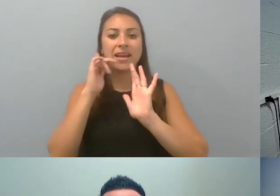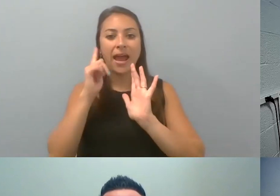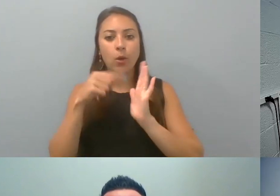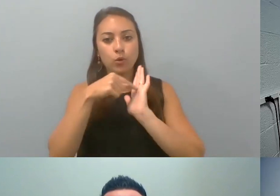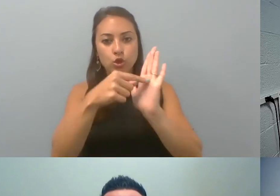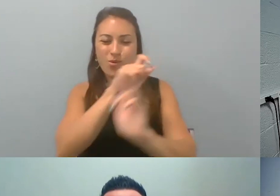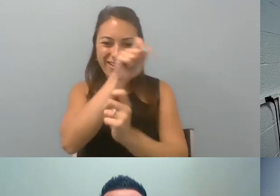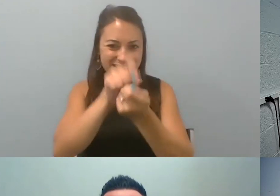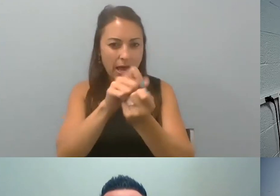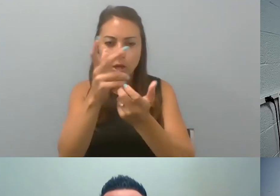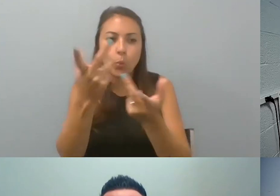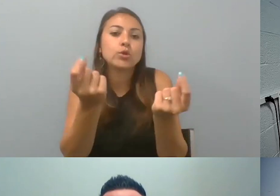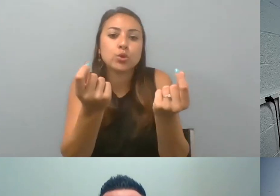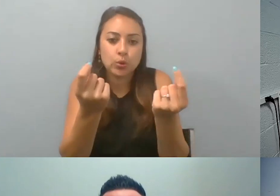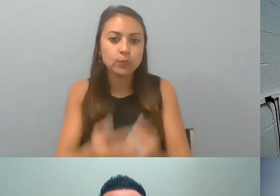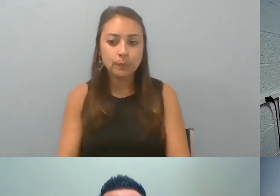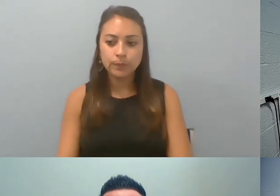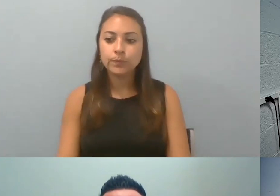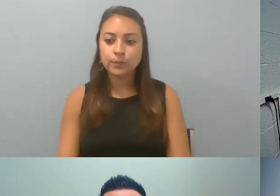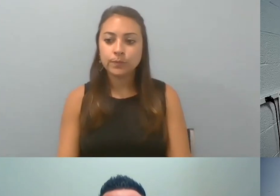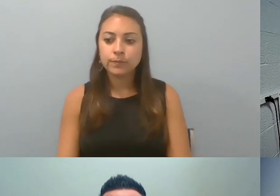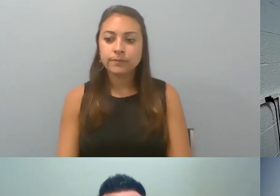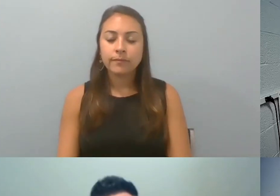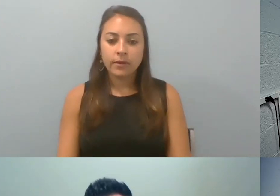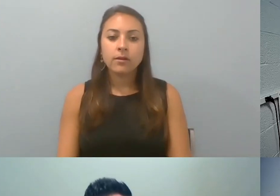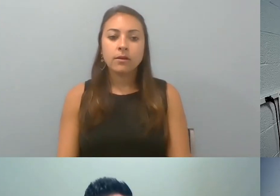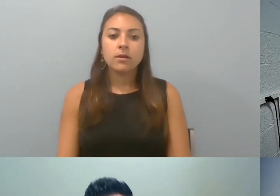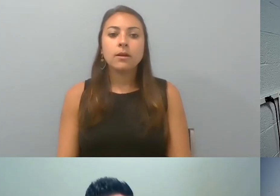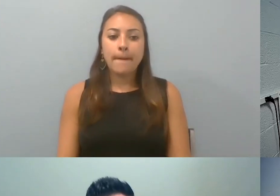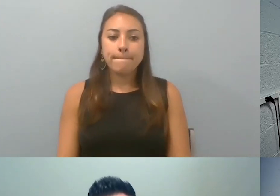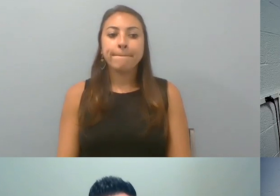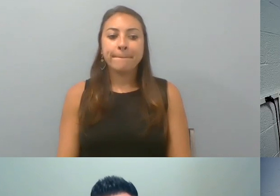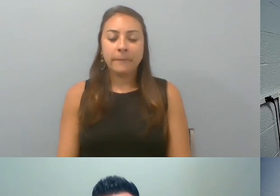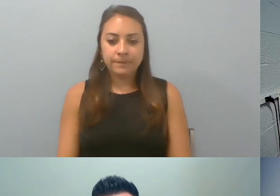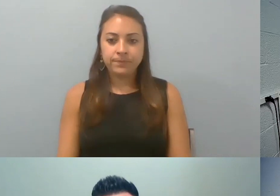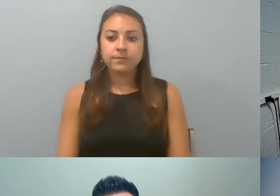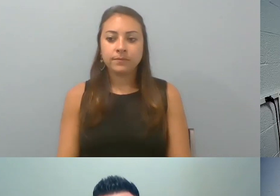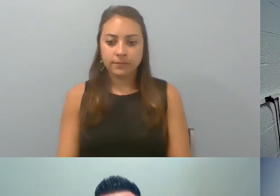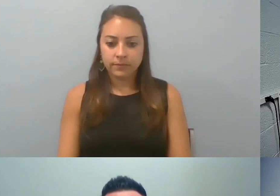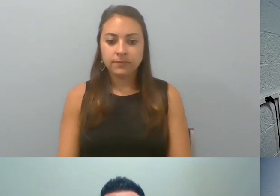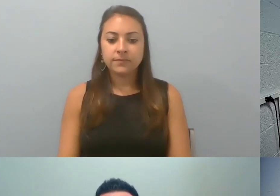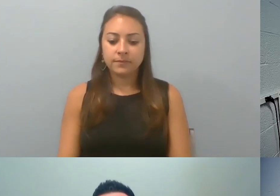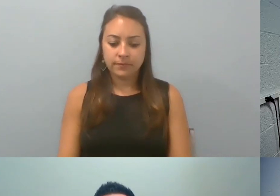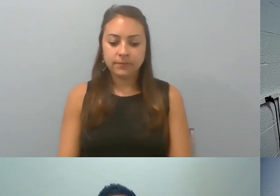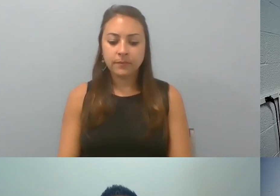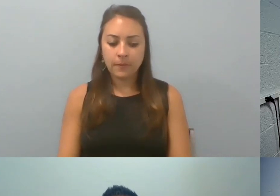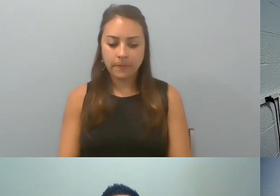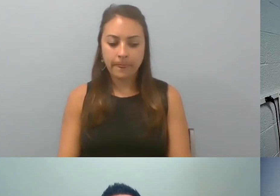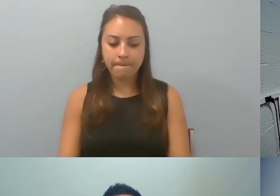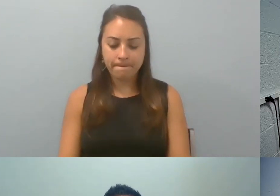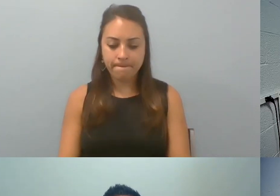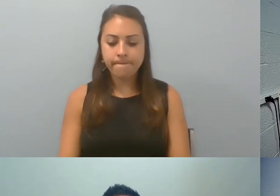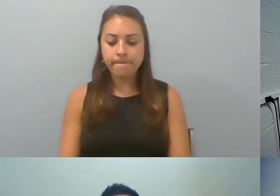of specificity do you need, what level of attention do you need? Is this just trying to understand how can I find the information on my own so